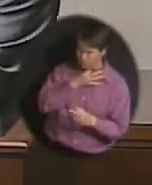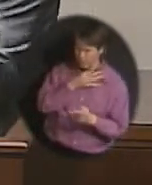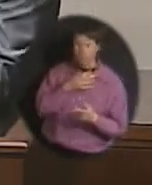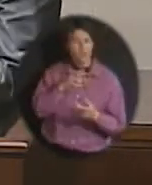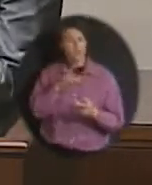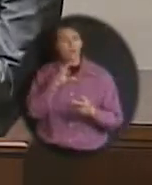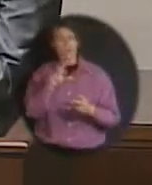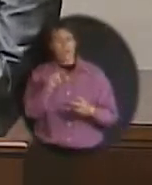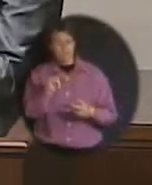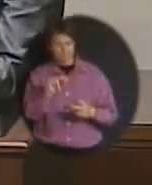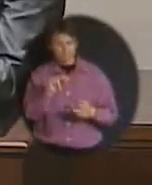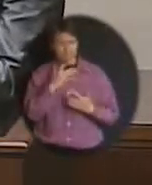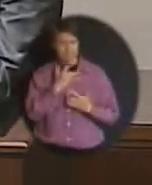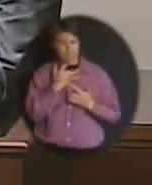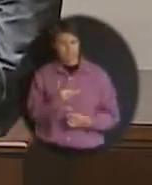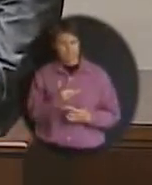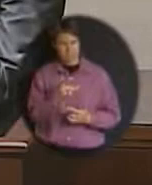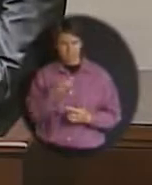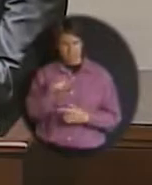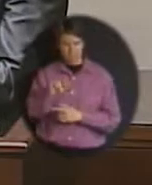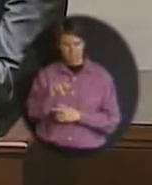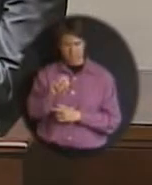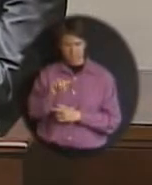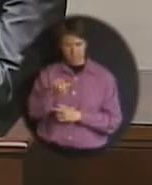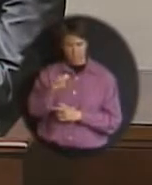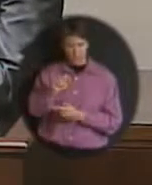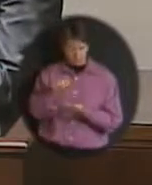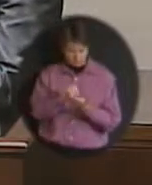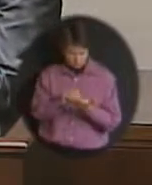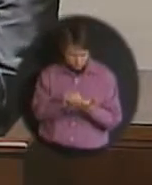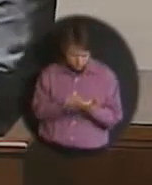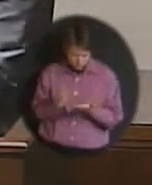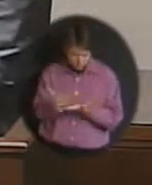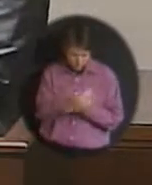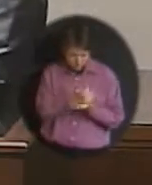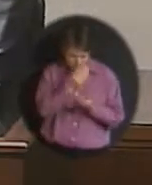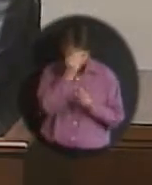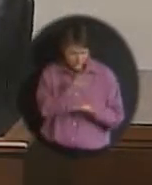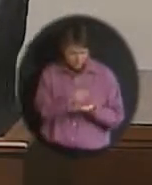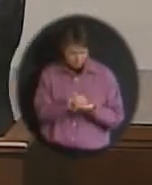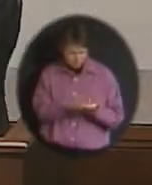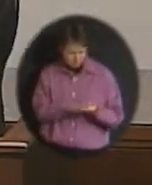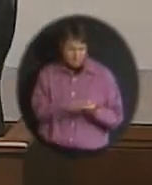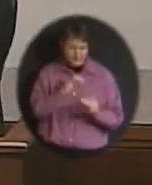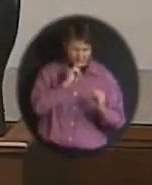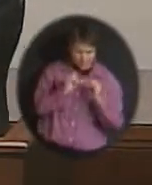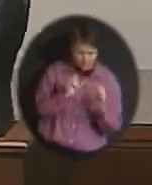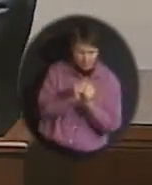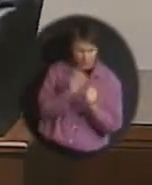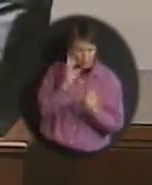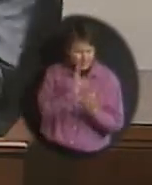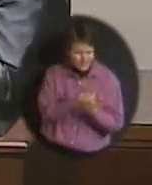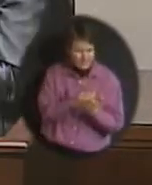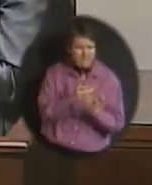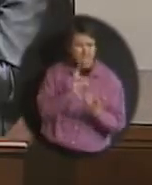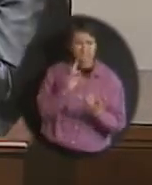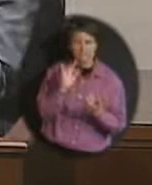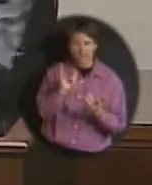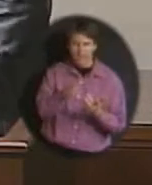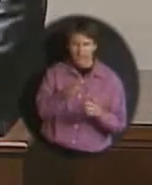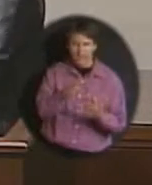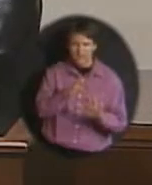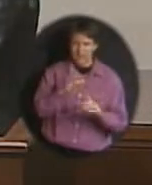child. The notes we took, the principal gathered information, the interviews with witnesses, those